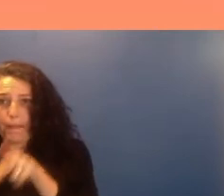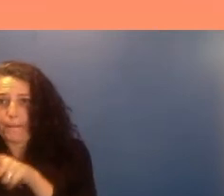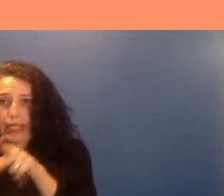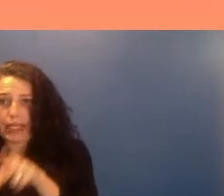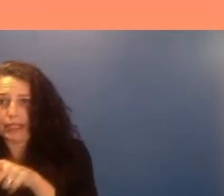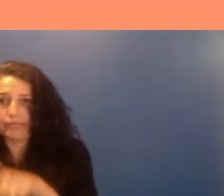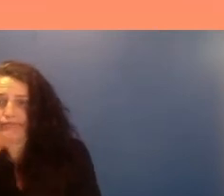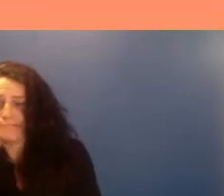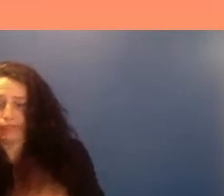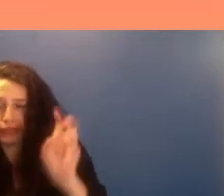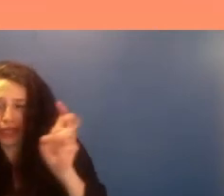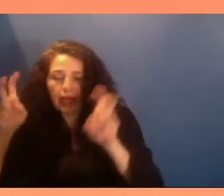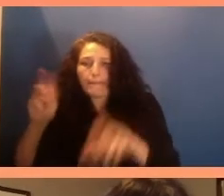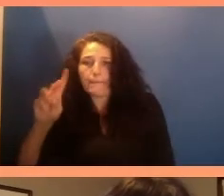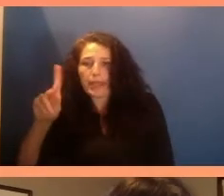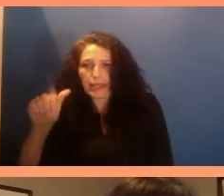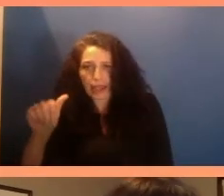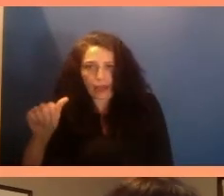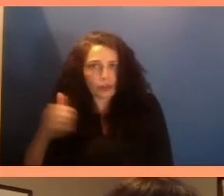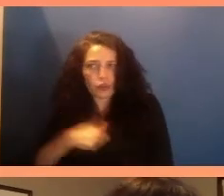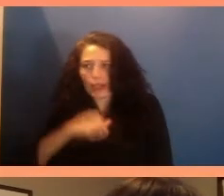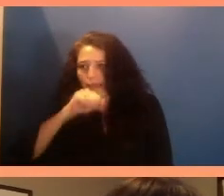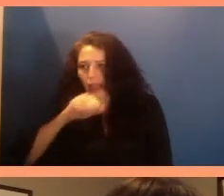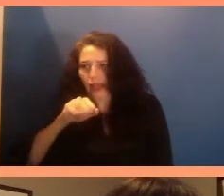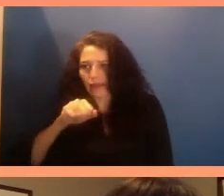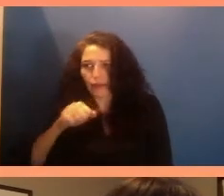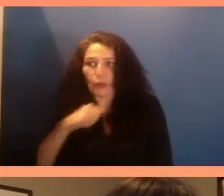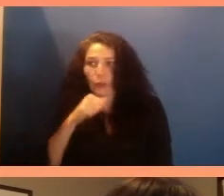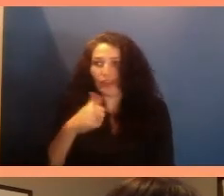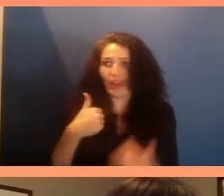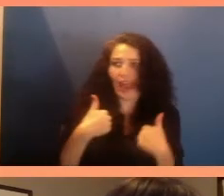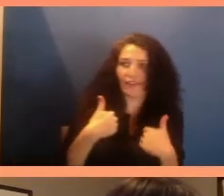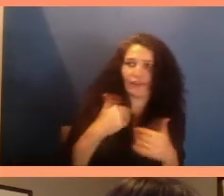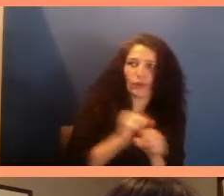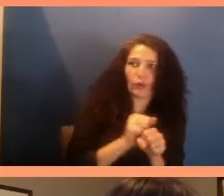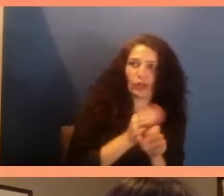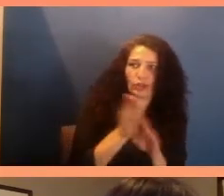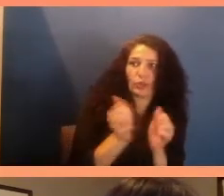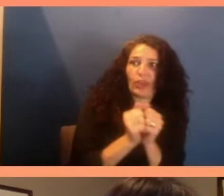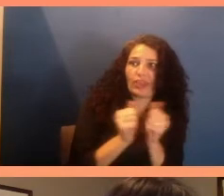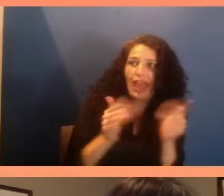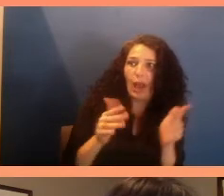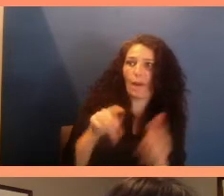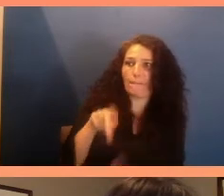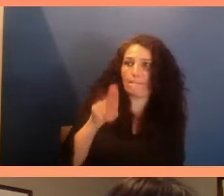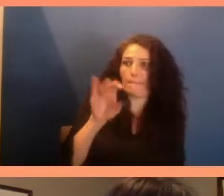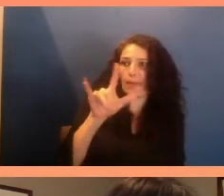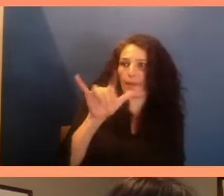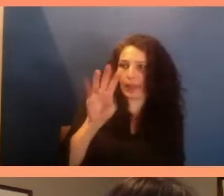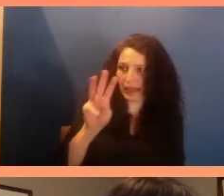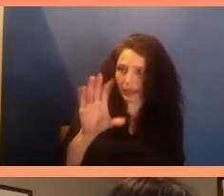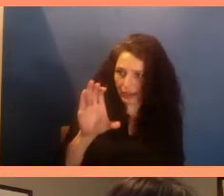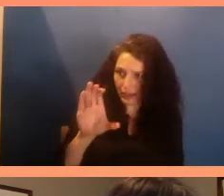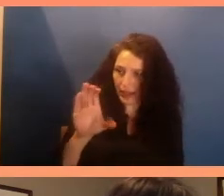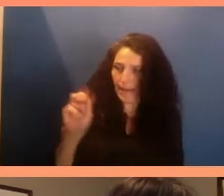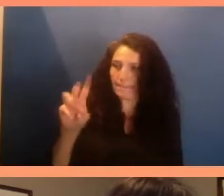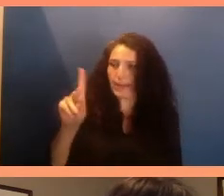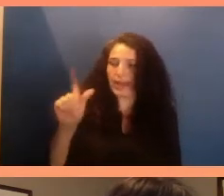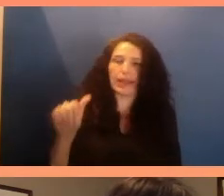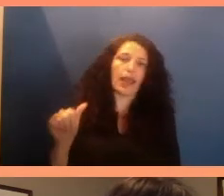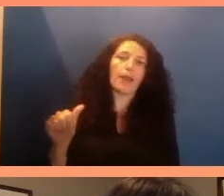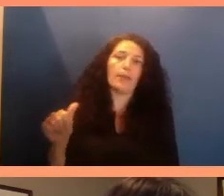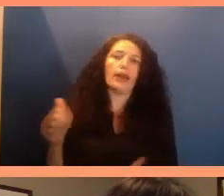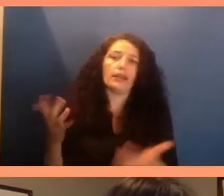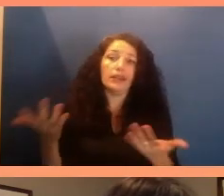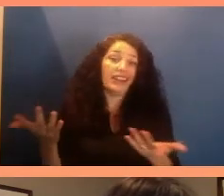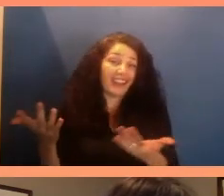it weren't for public media. If the question is, can public media do a better job living up to its expressed mandate? I think the answer to that